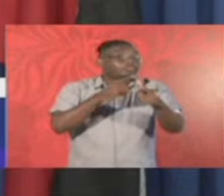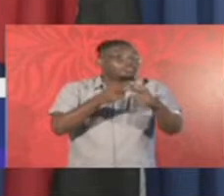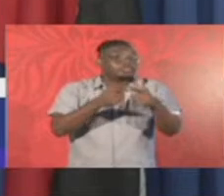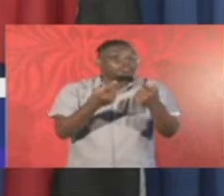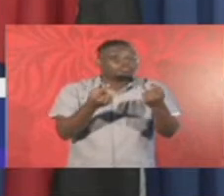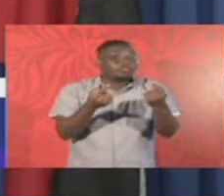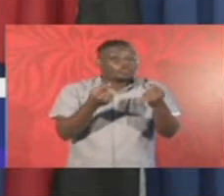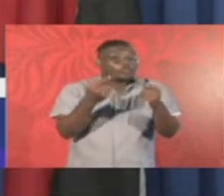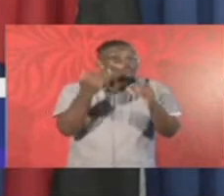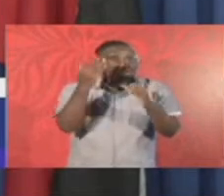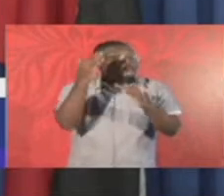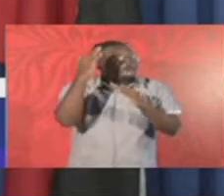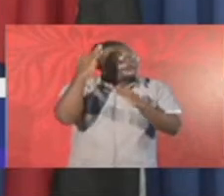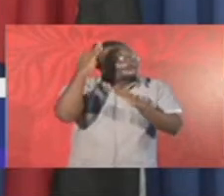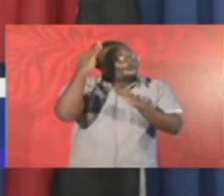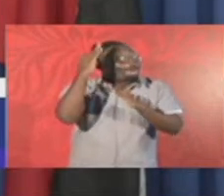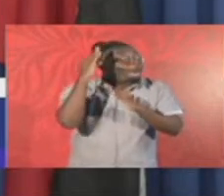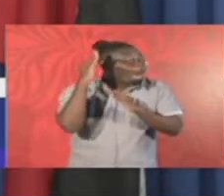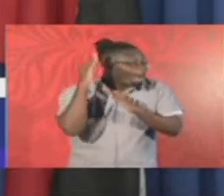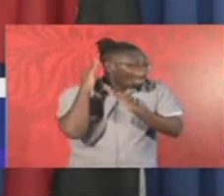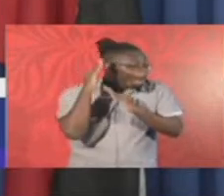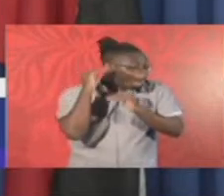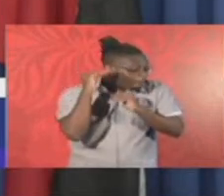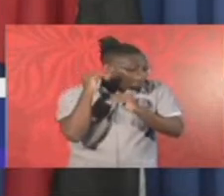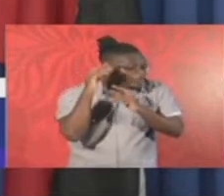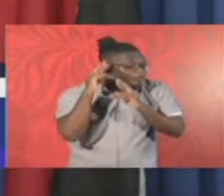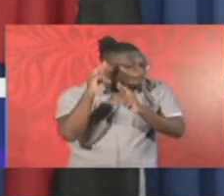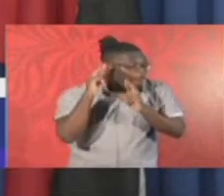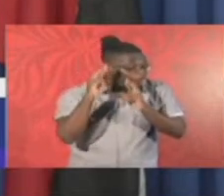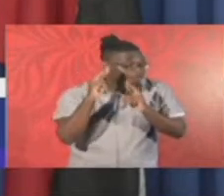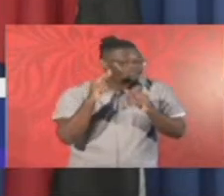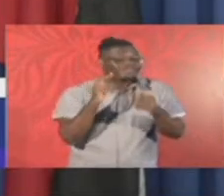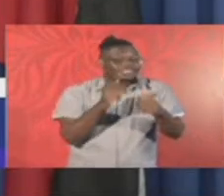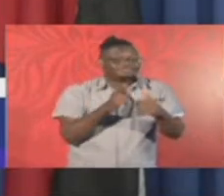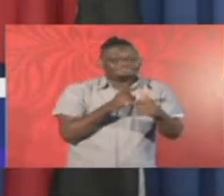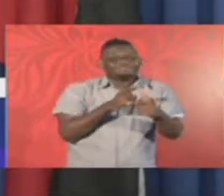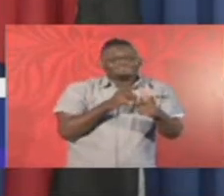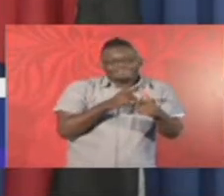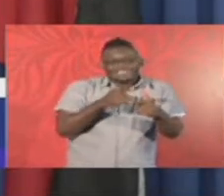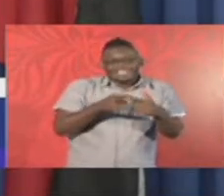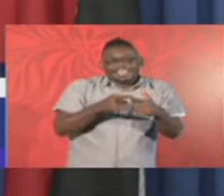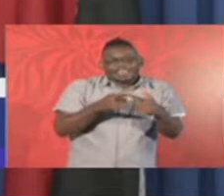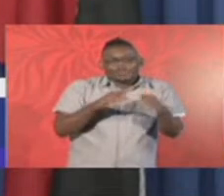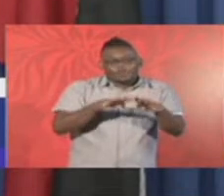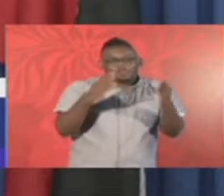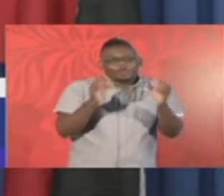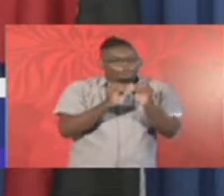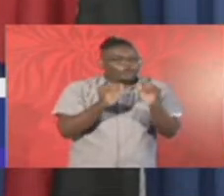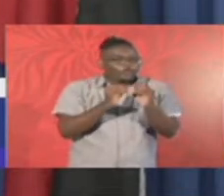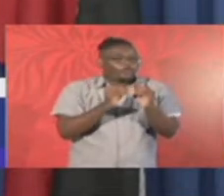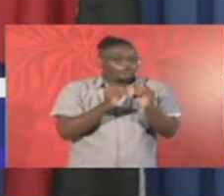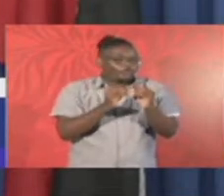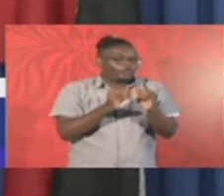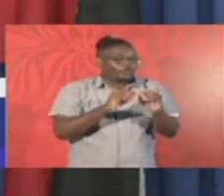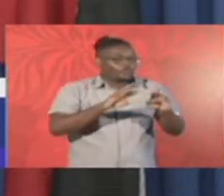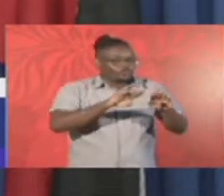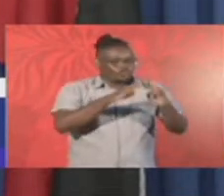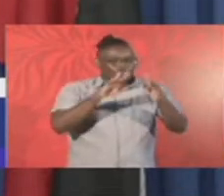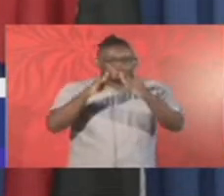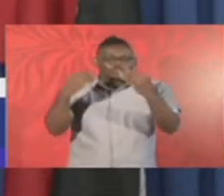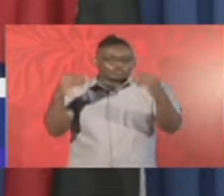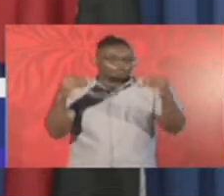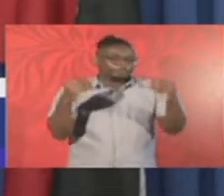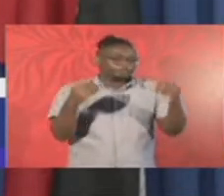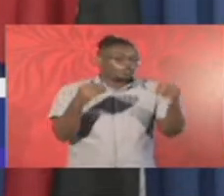then to be able to give some relief to the national population with respect to the